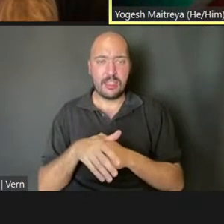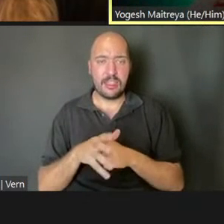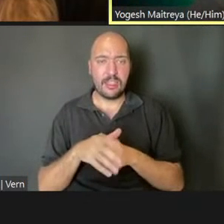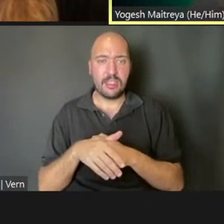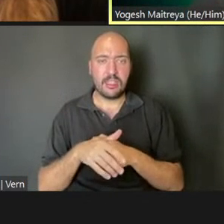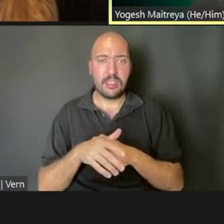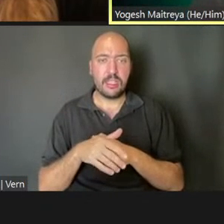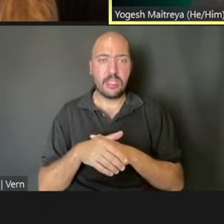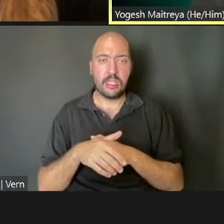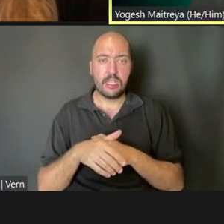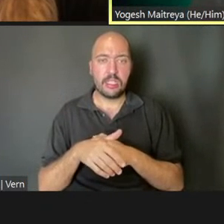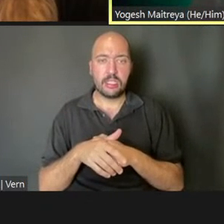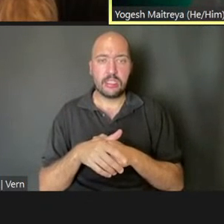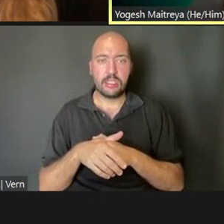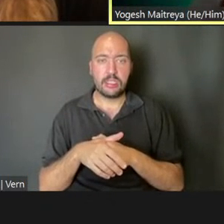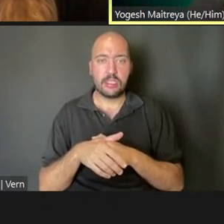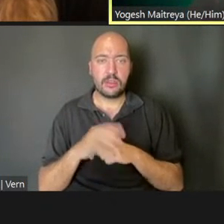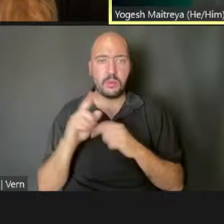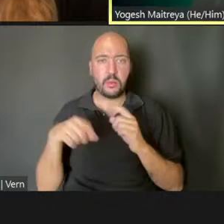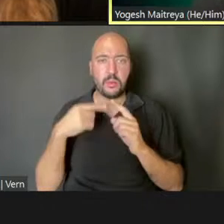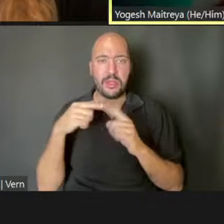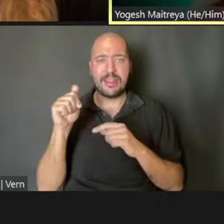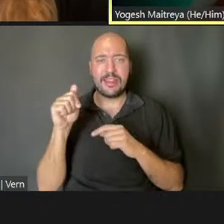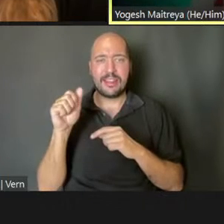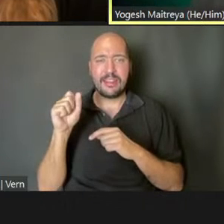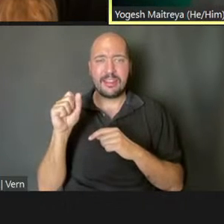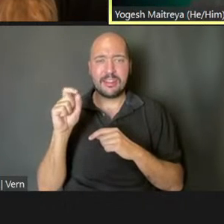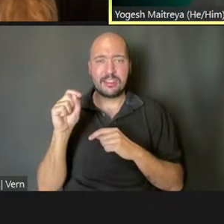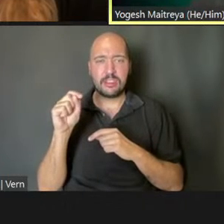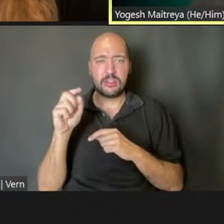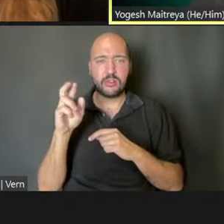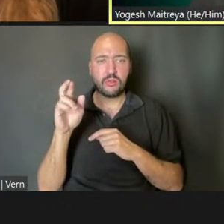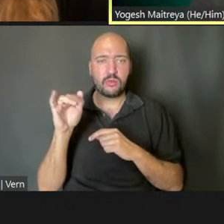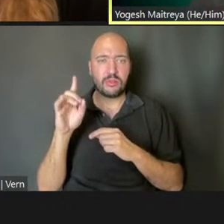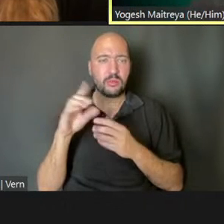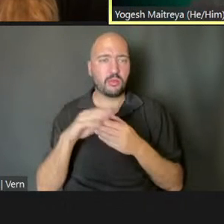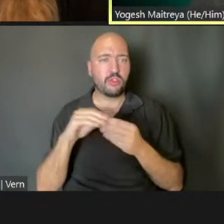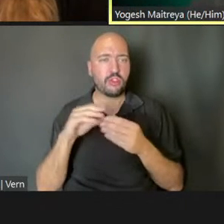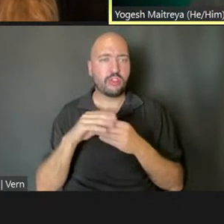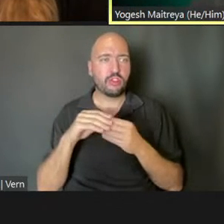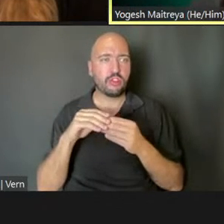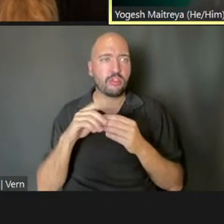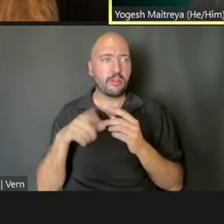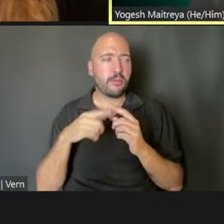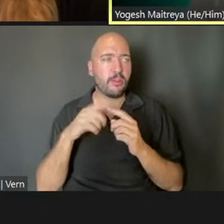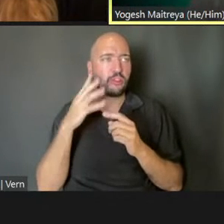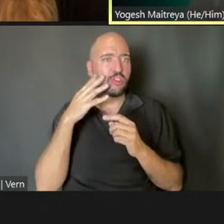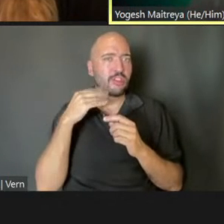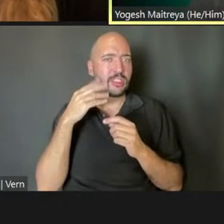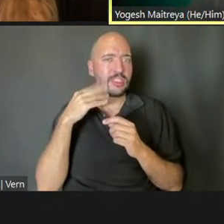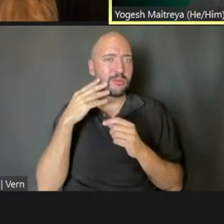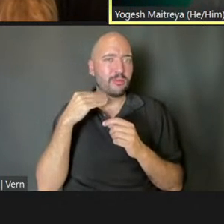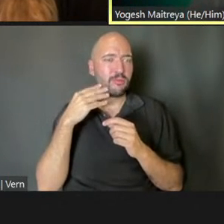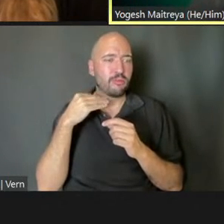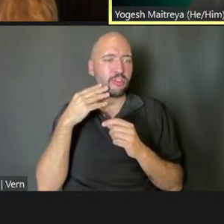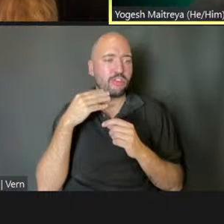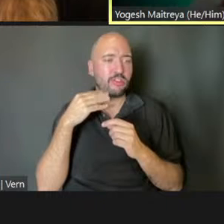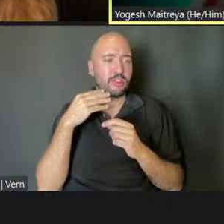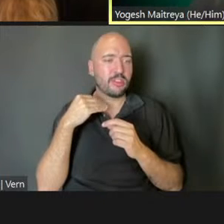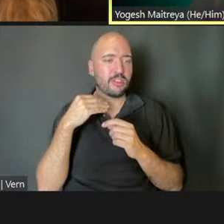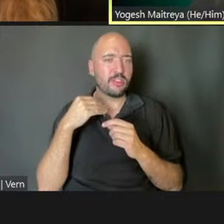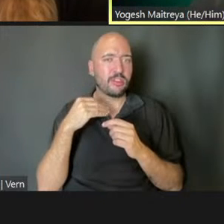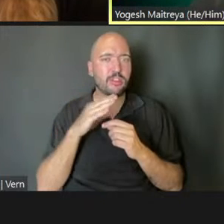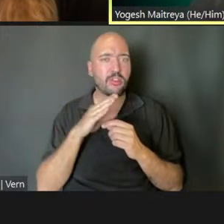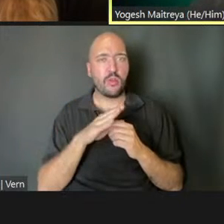when Astrid was talking about her experience,